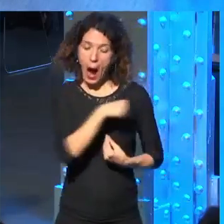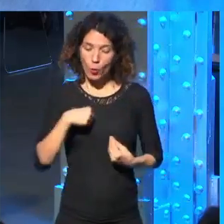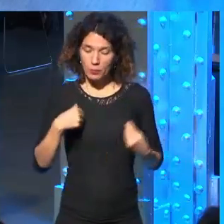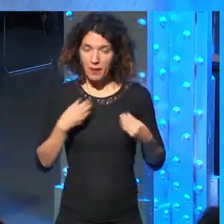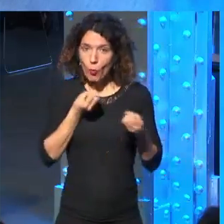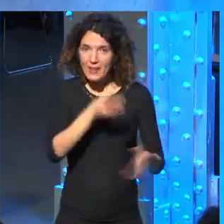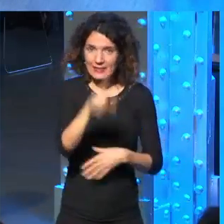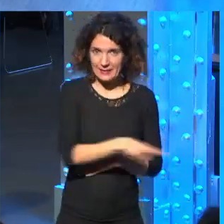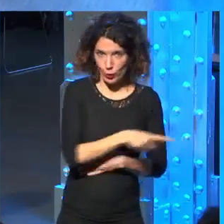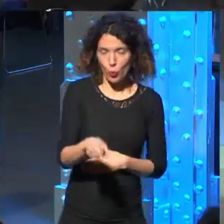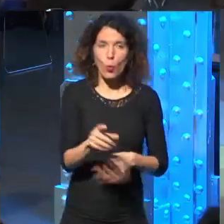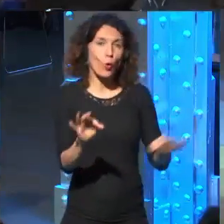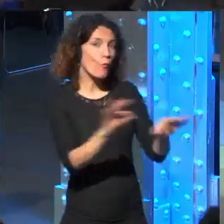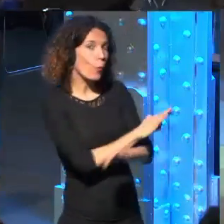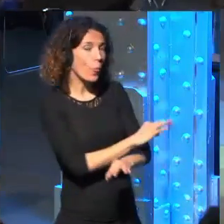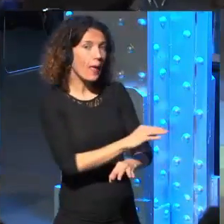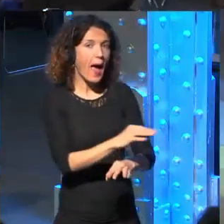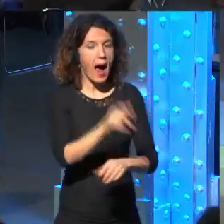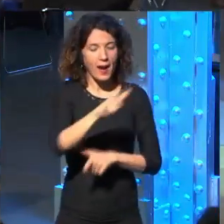with the reader. And the boy